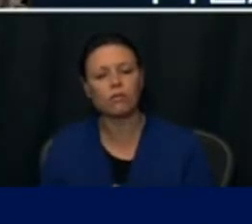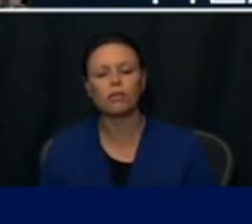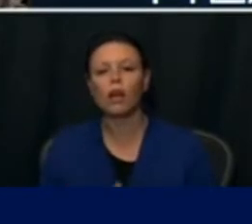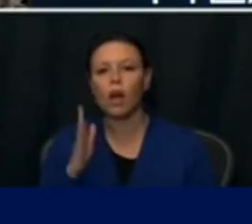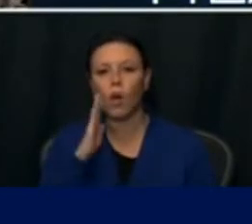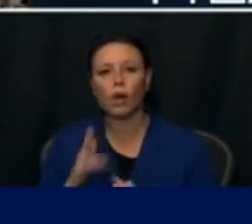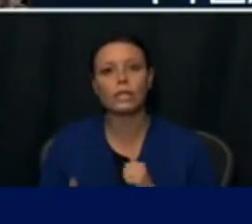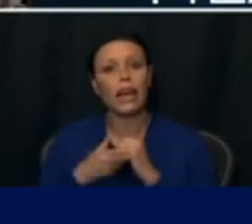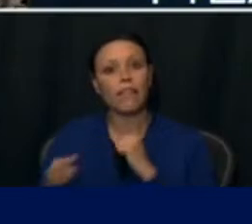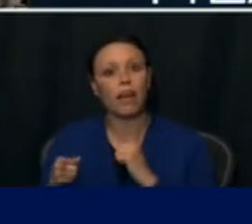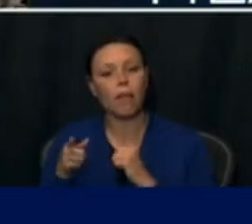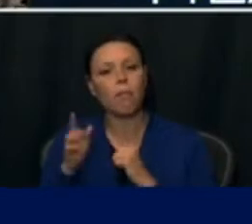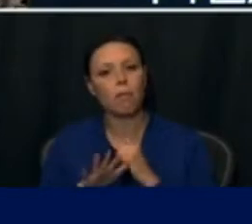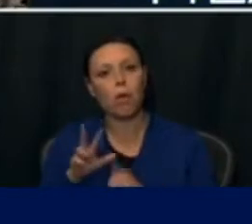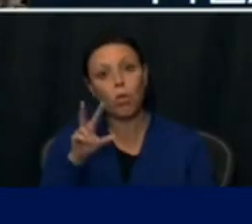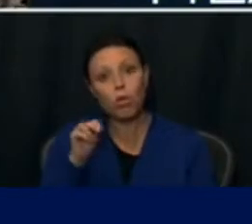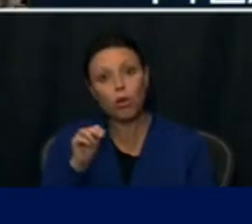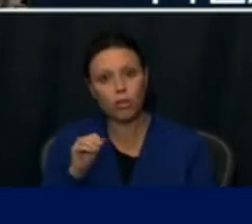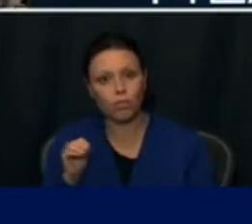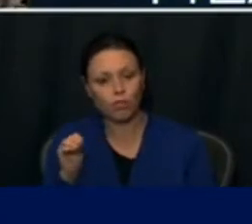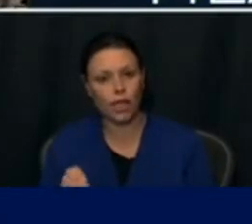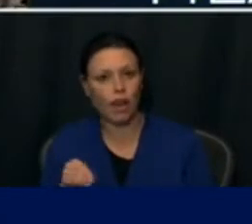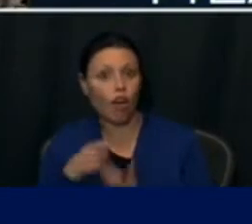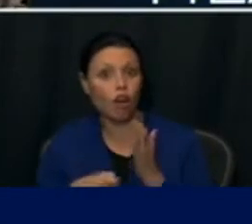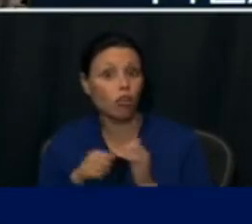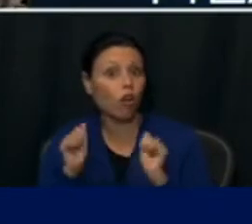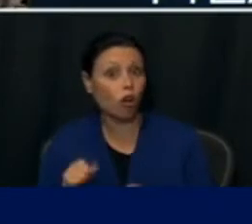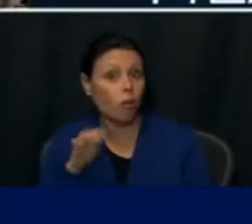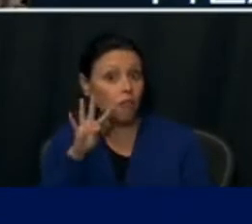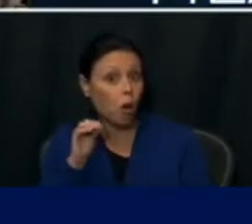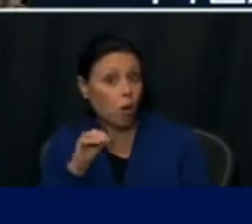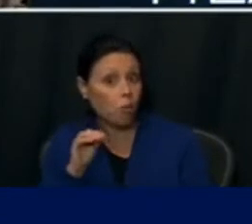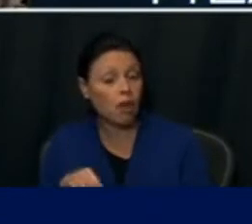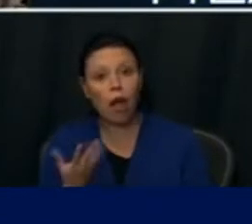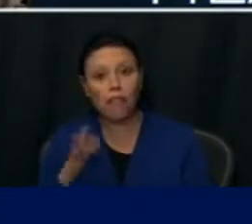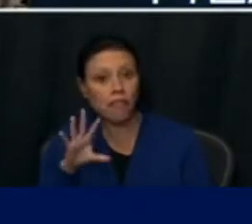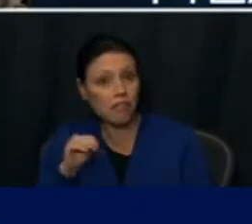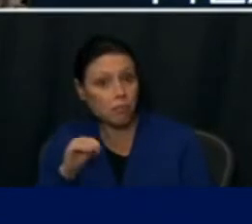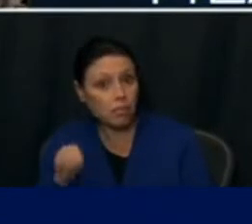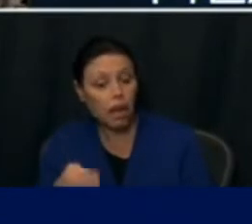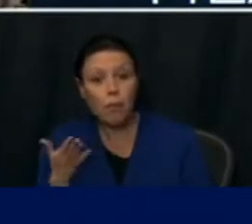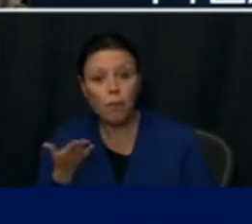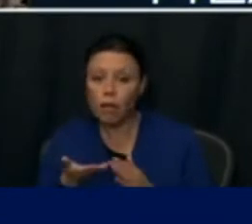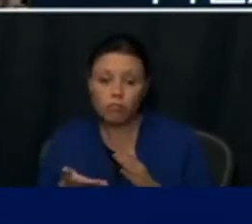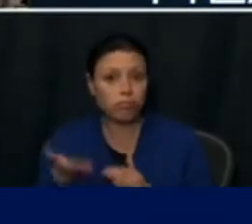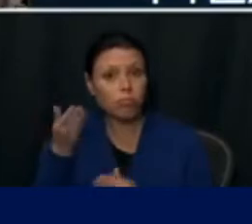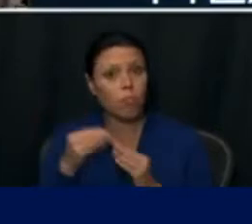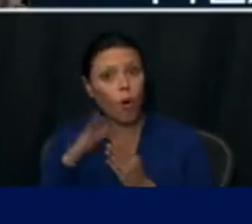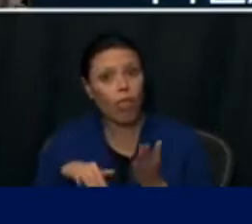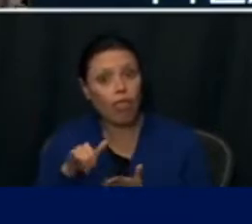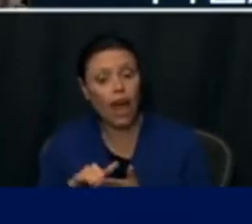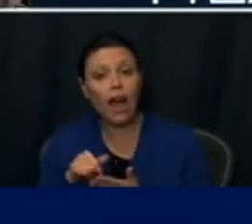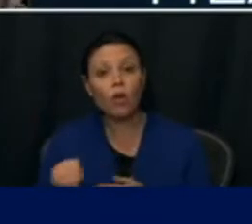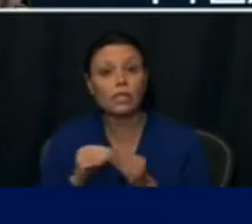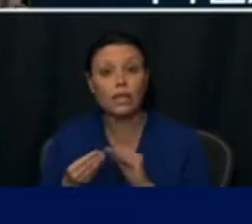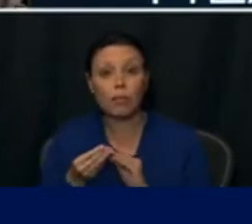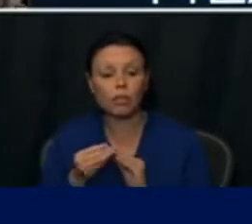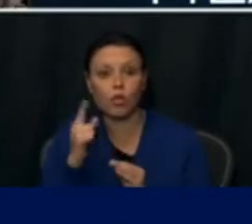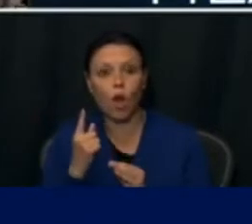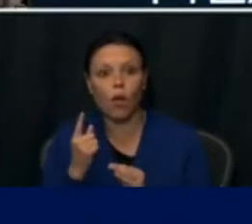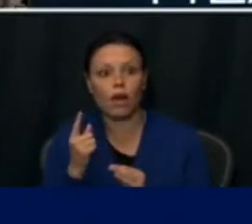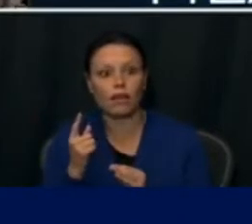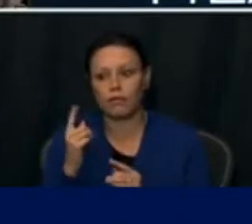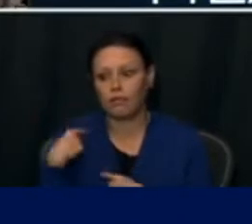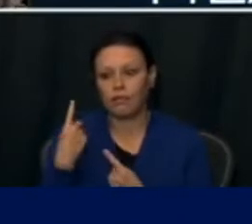will save patients up to 30% could be 40% could be 50% could be much higher than that these are numbers that nobody's ever